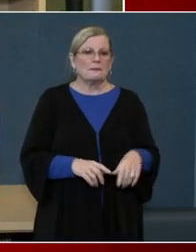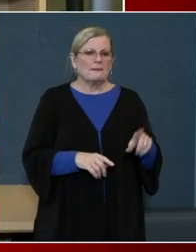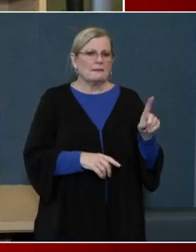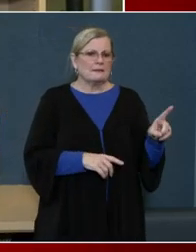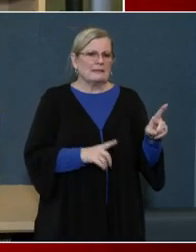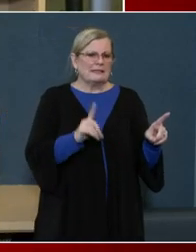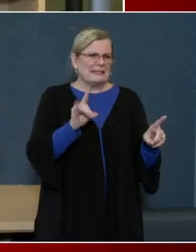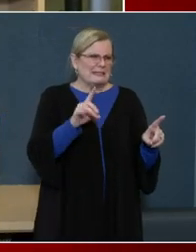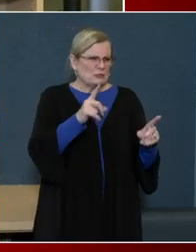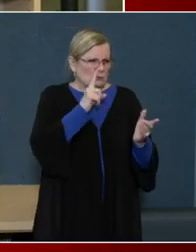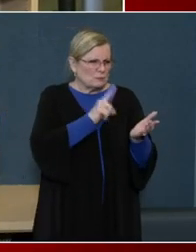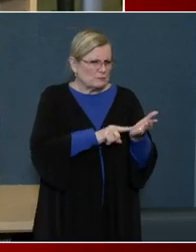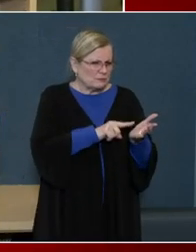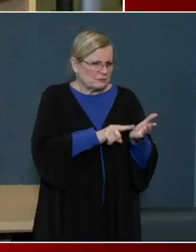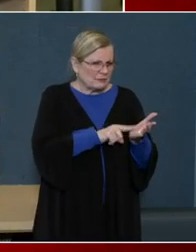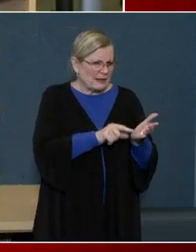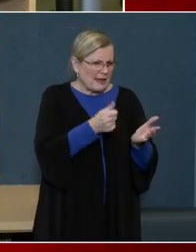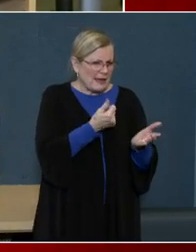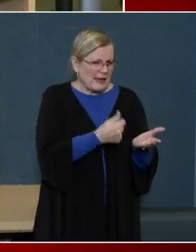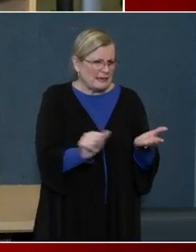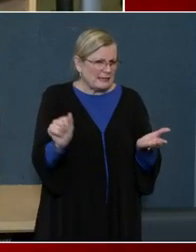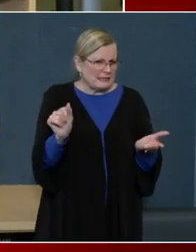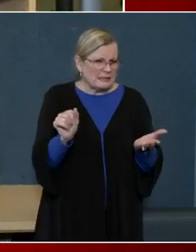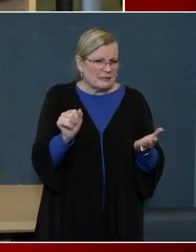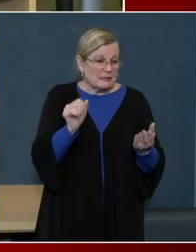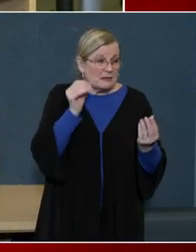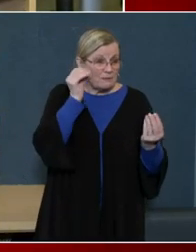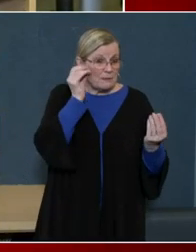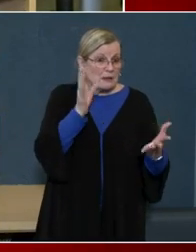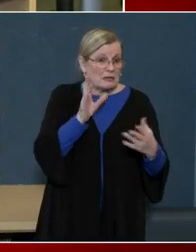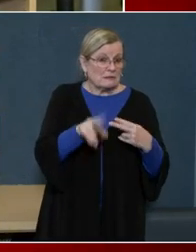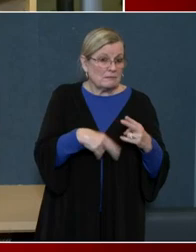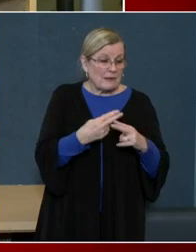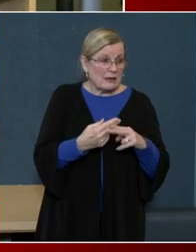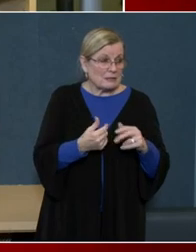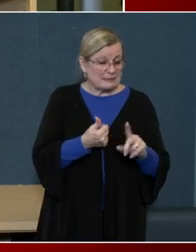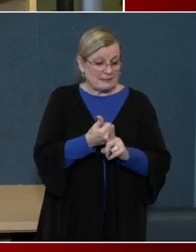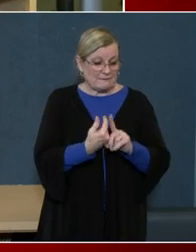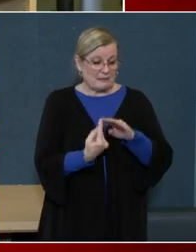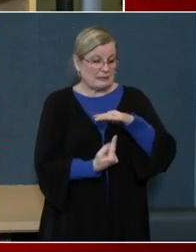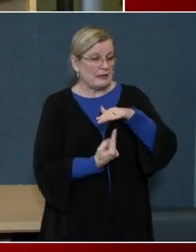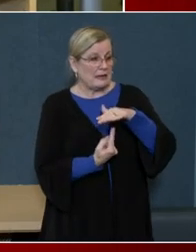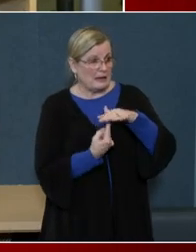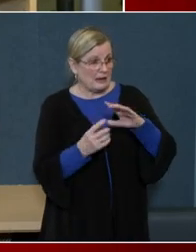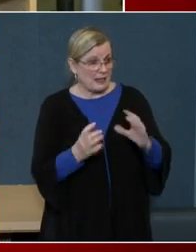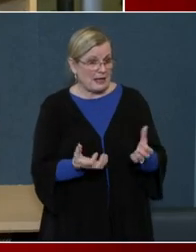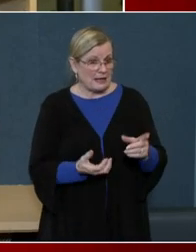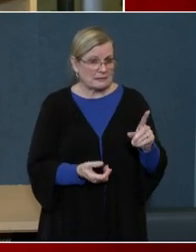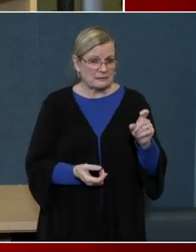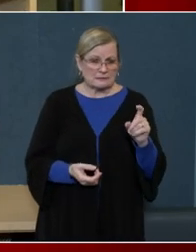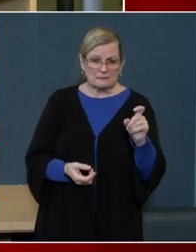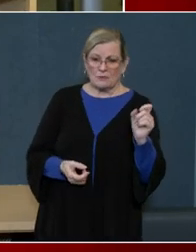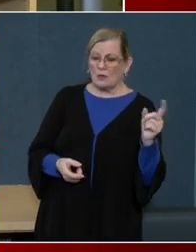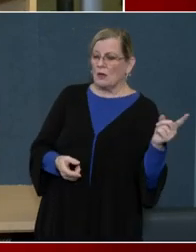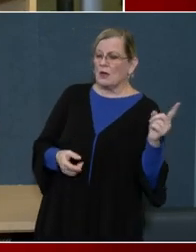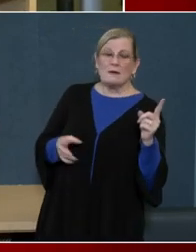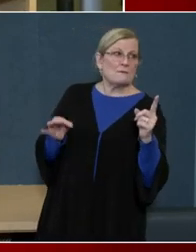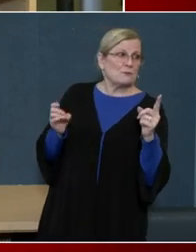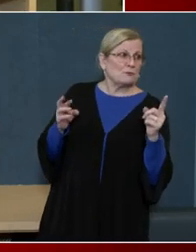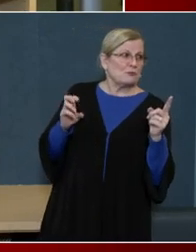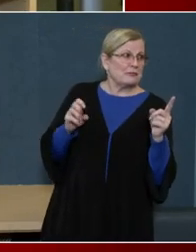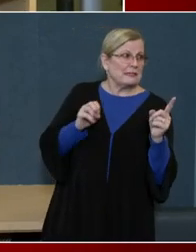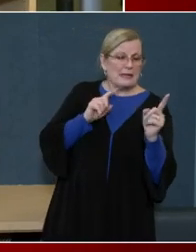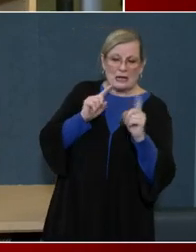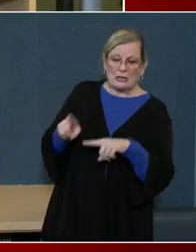Special education students who are in contained classrooms that do not switch around? Yeah, that is a consideration. And again, we prioritize our earliest learners,